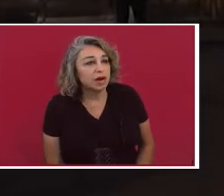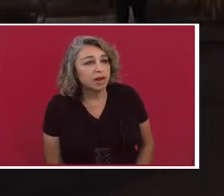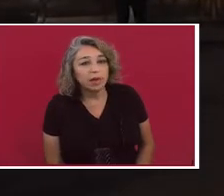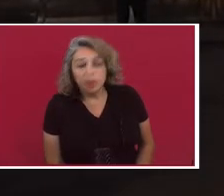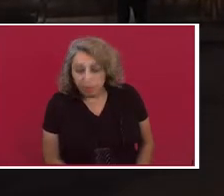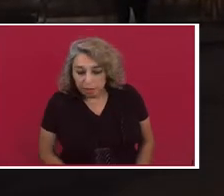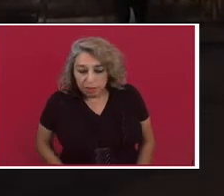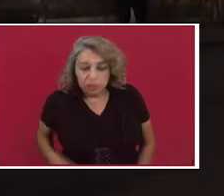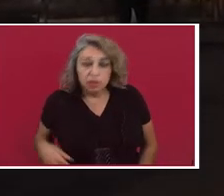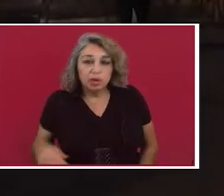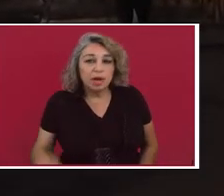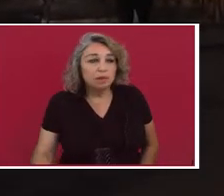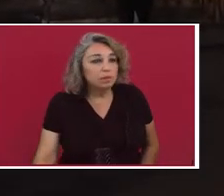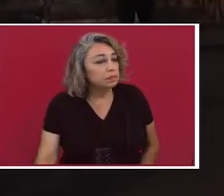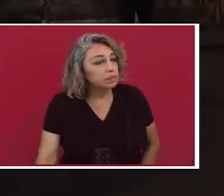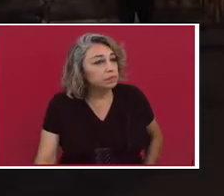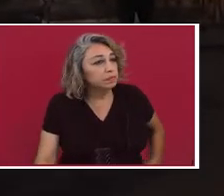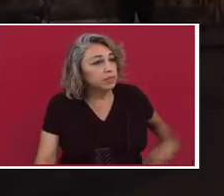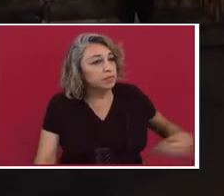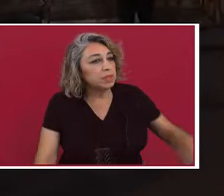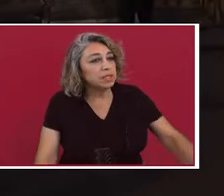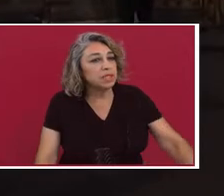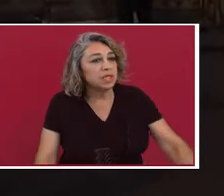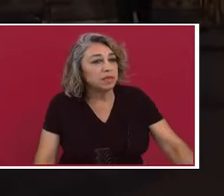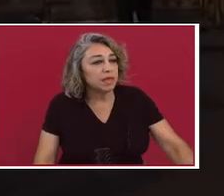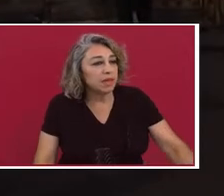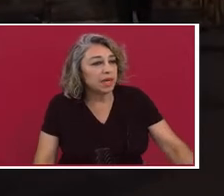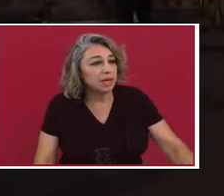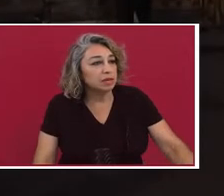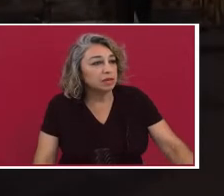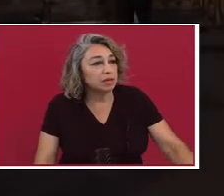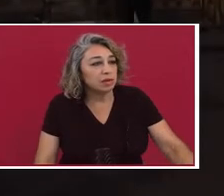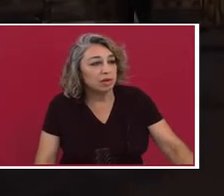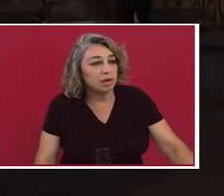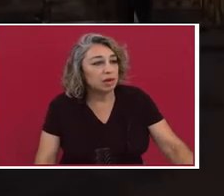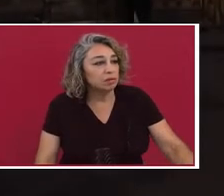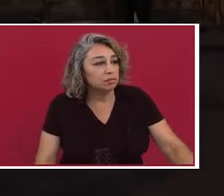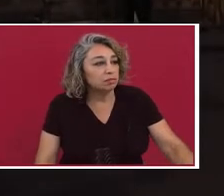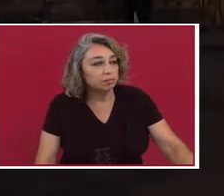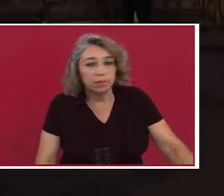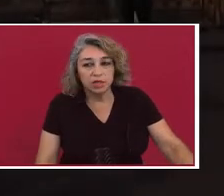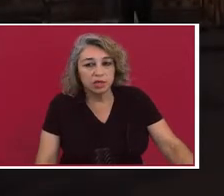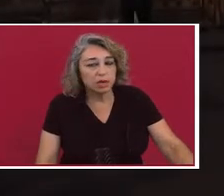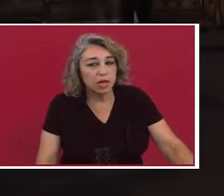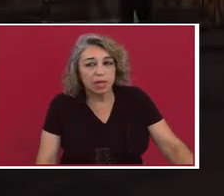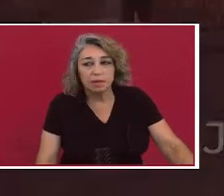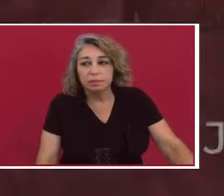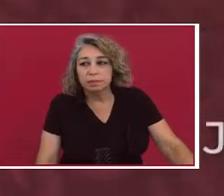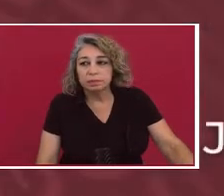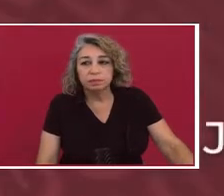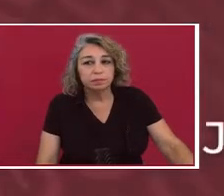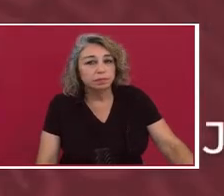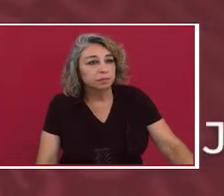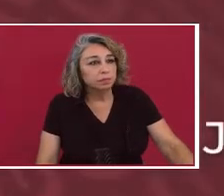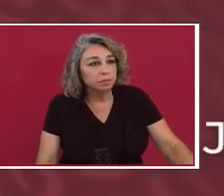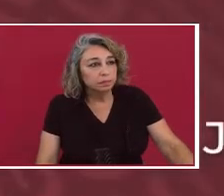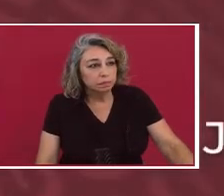before. So the president's going to be coming out shortly.